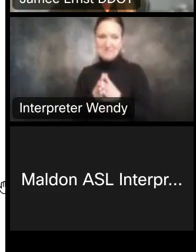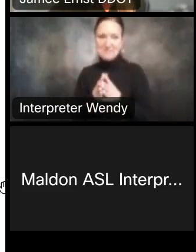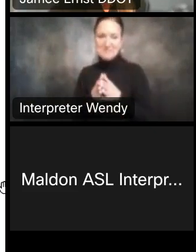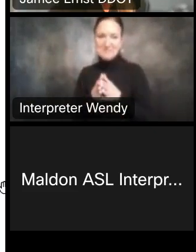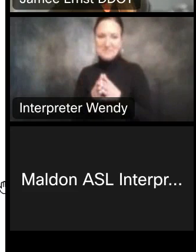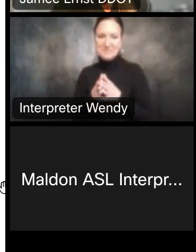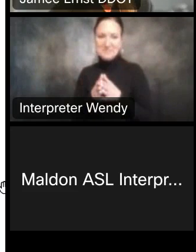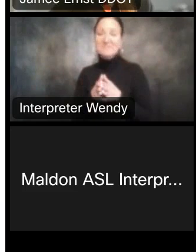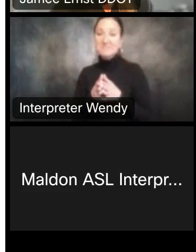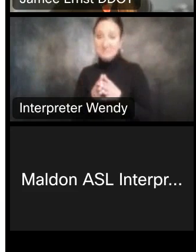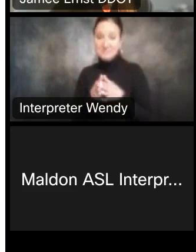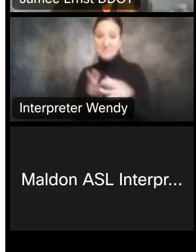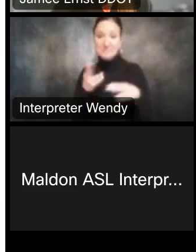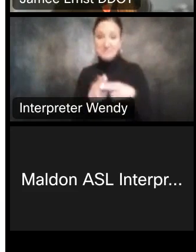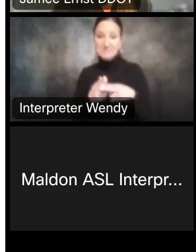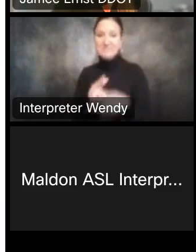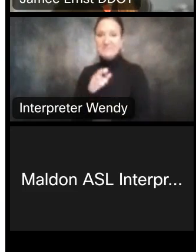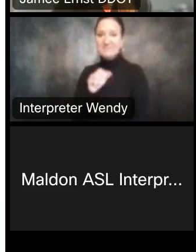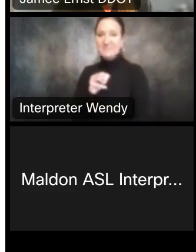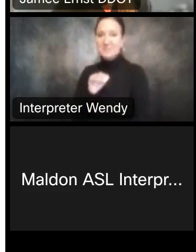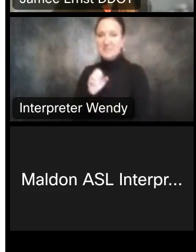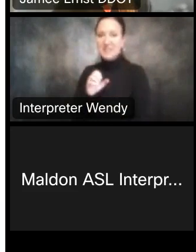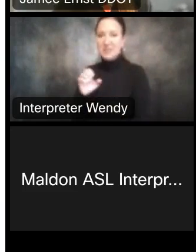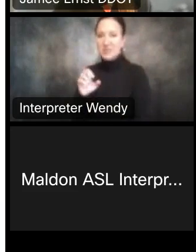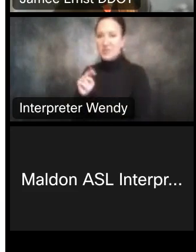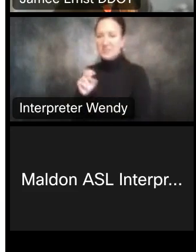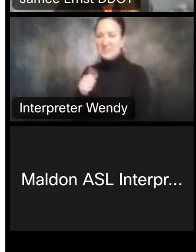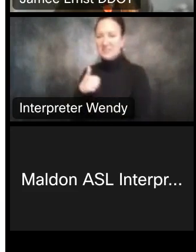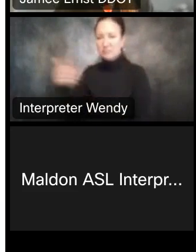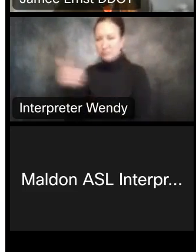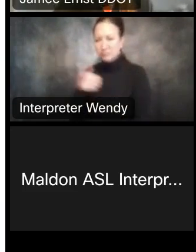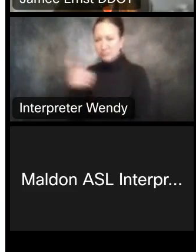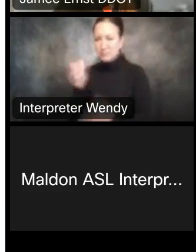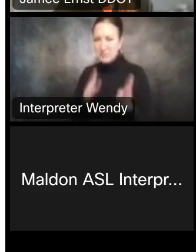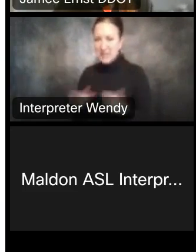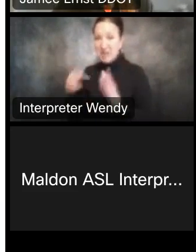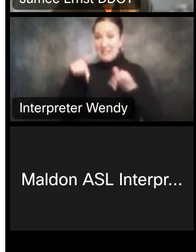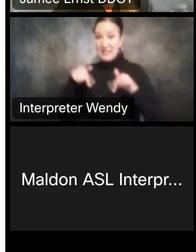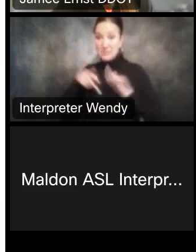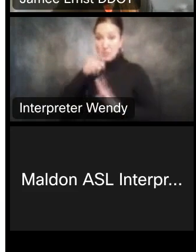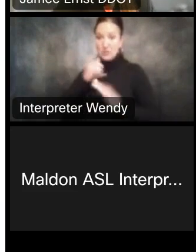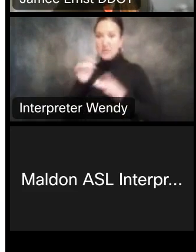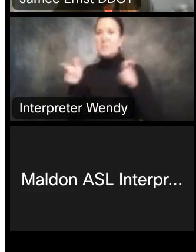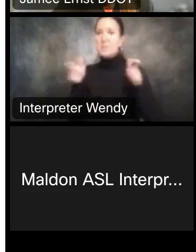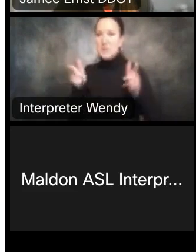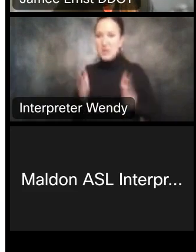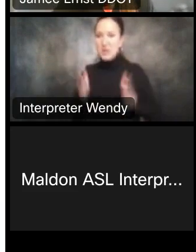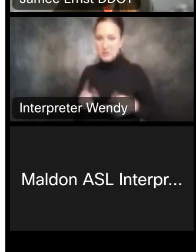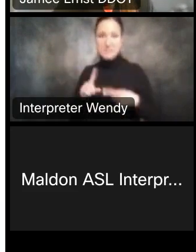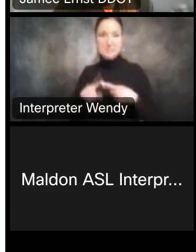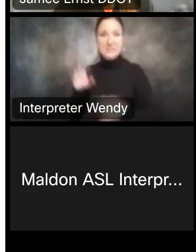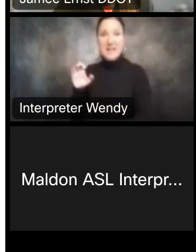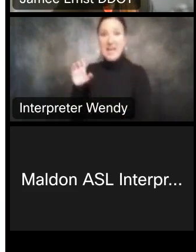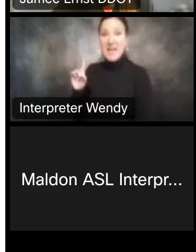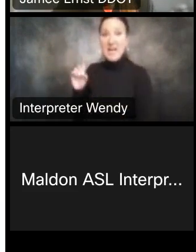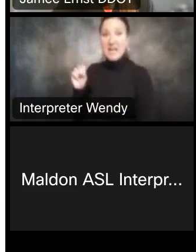So as I mentioned, I'm Jamie Ernst. I'm a transportation planner with DDOT, and I am the project manager. We also have Ed Stoloff on the